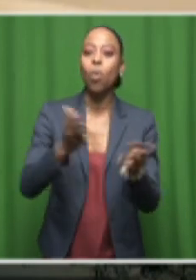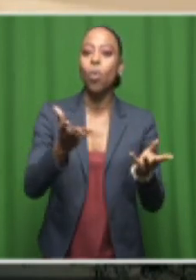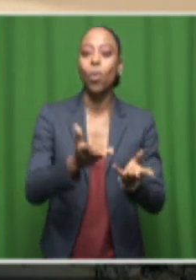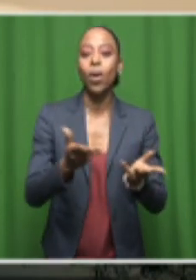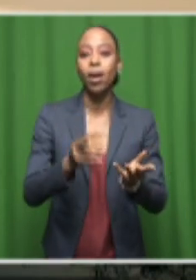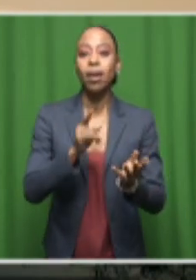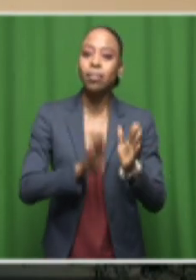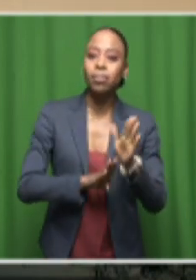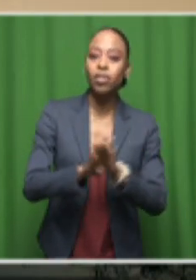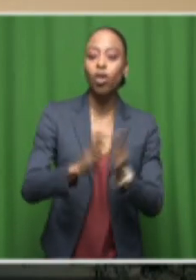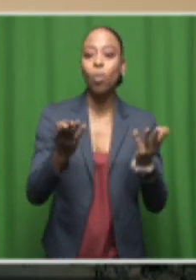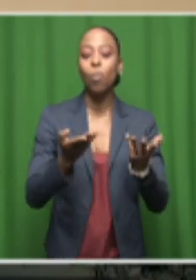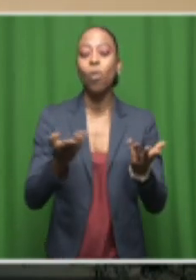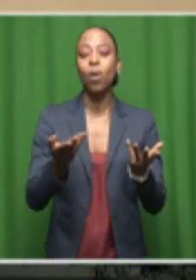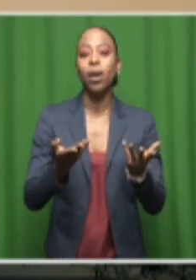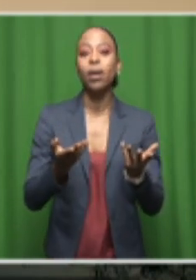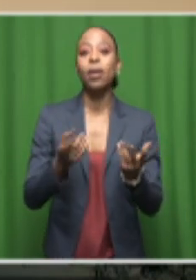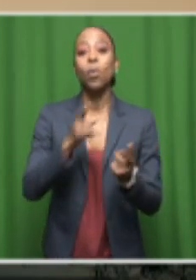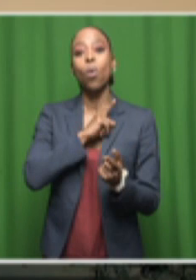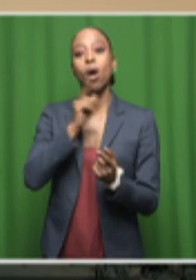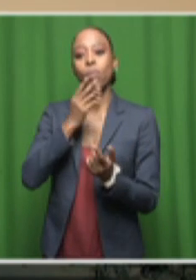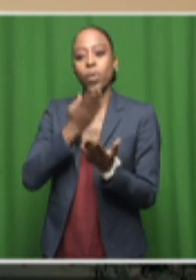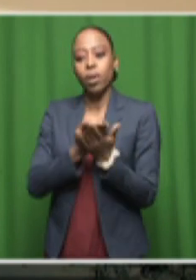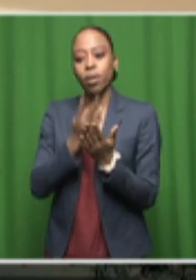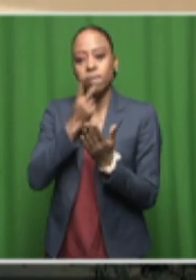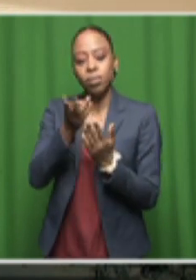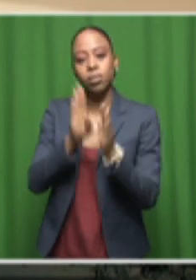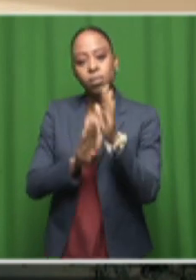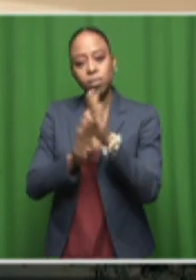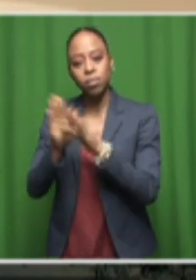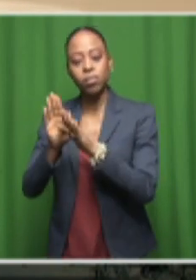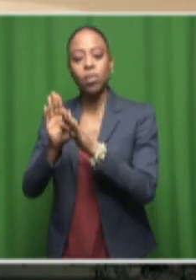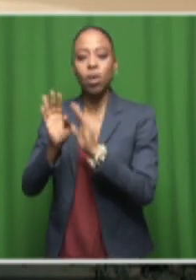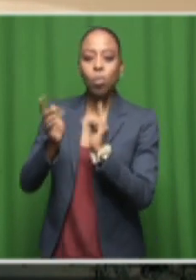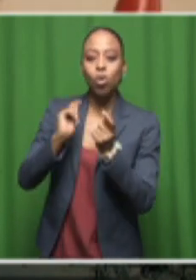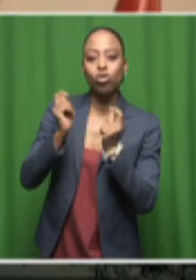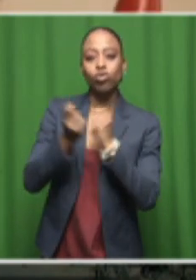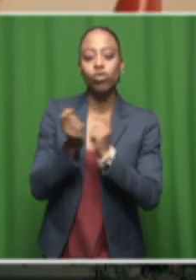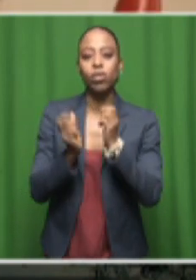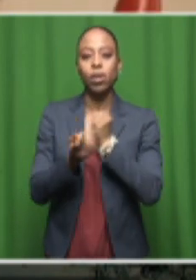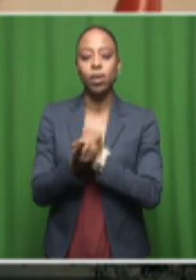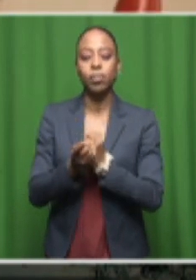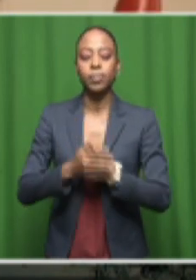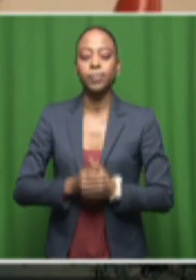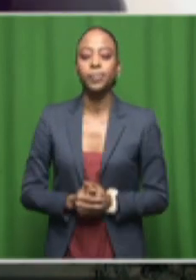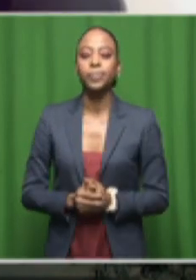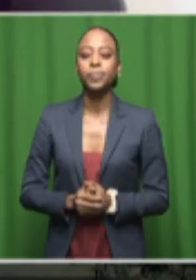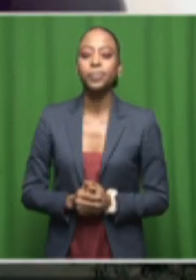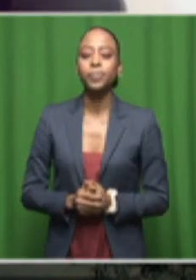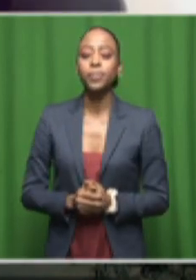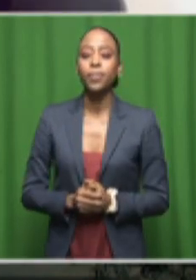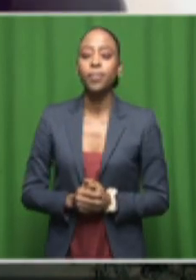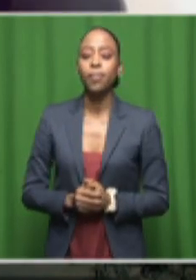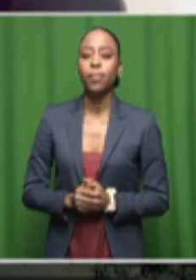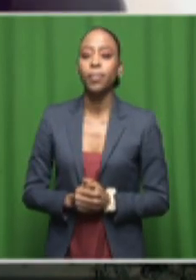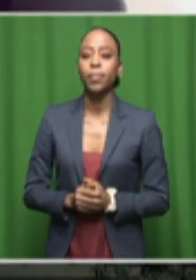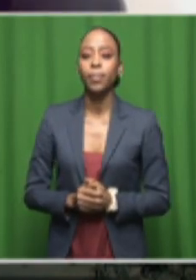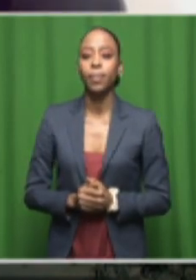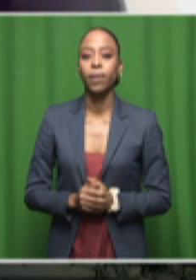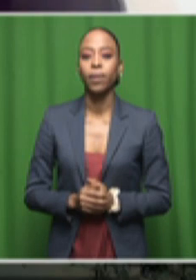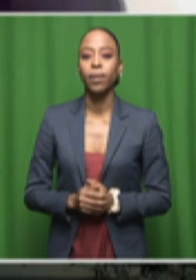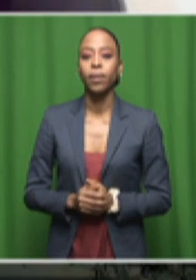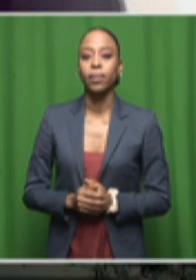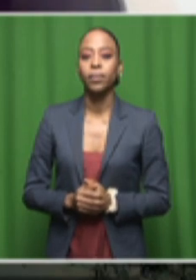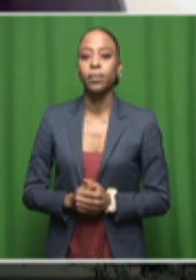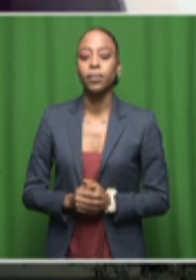so that we may begin to see a dent and a change in the burden in this particular population group. And I mean, you know, to put it